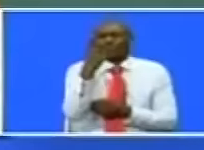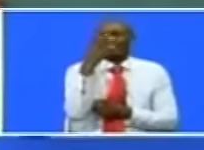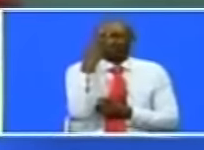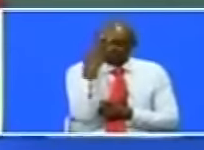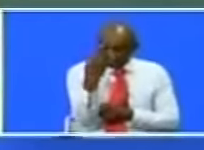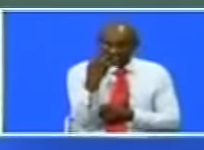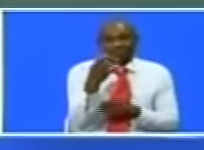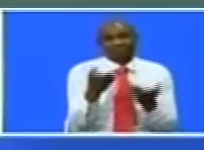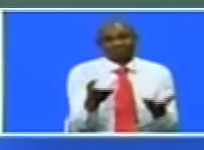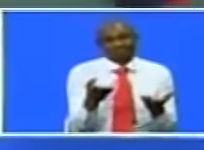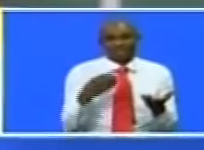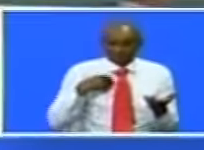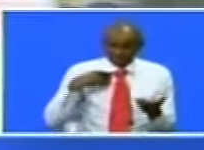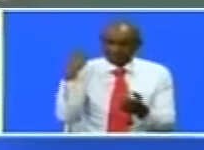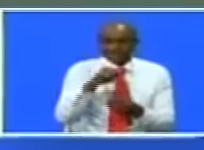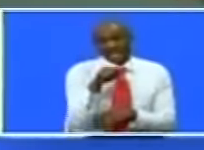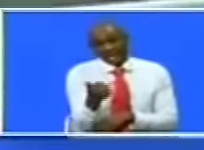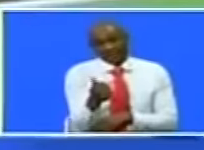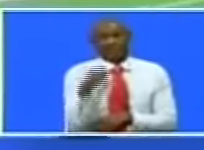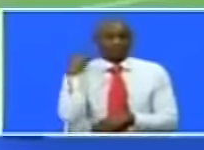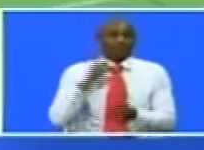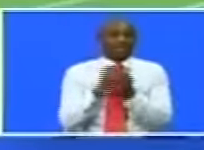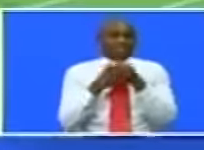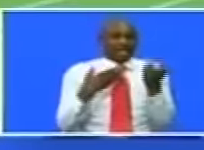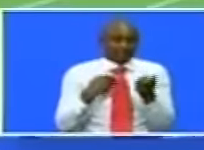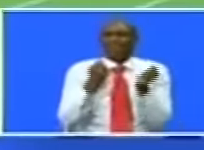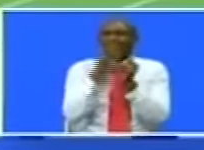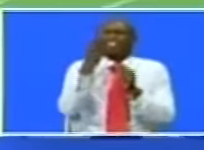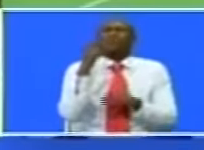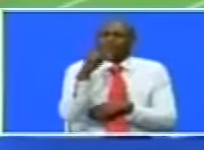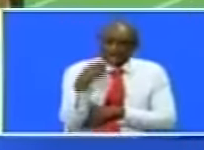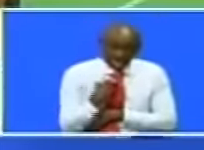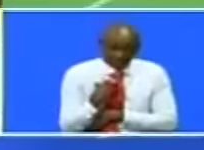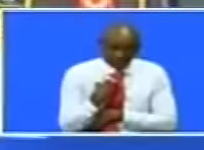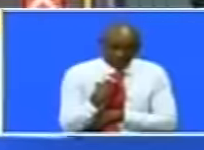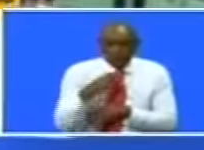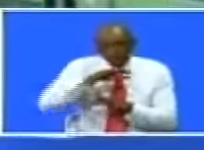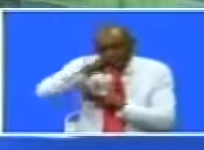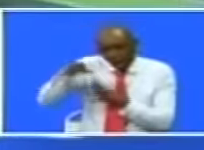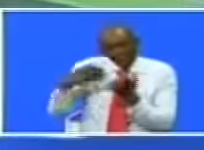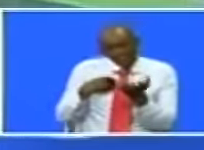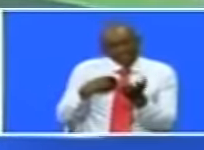23, smashing the old mark of 19, while claiming 13 gold as many of the rest of the world combined.